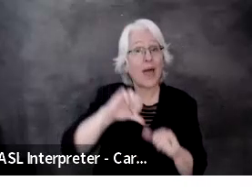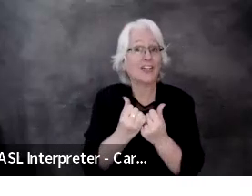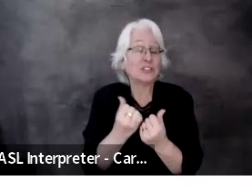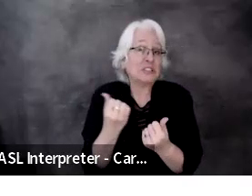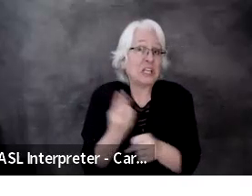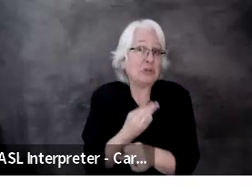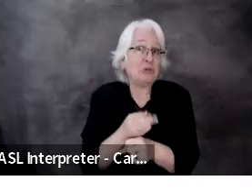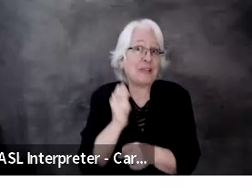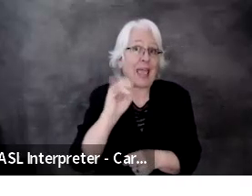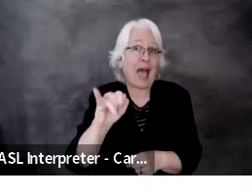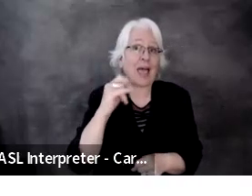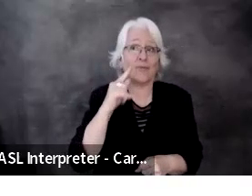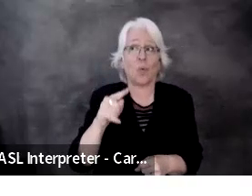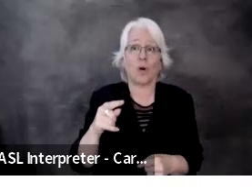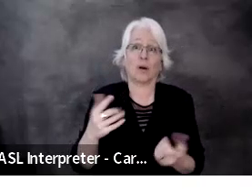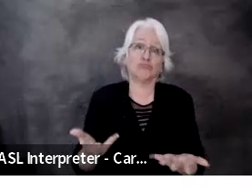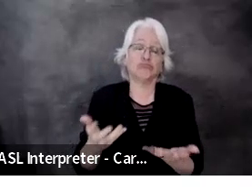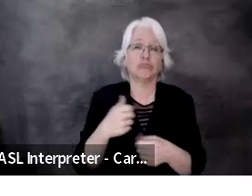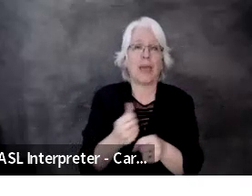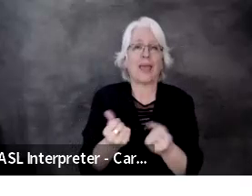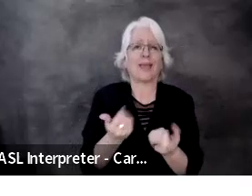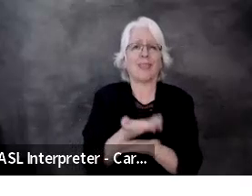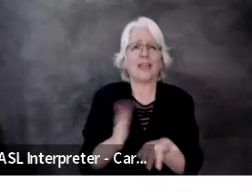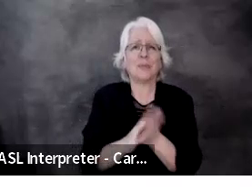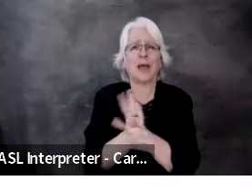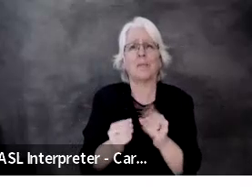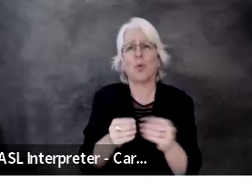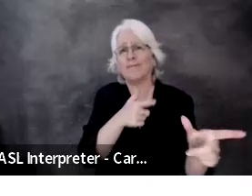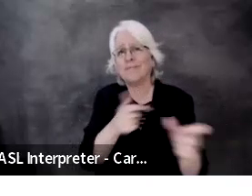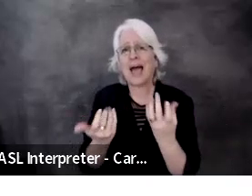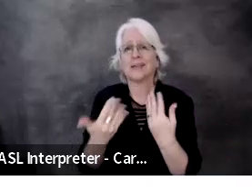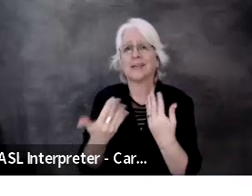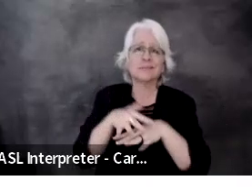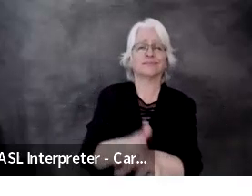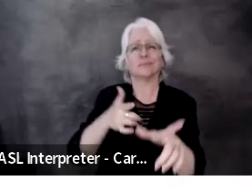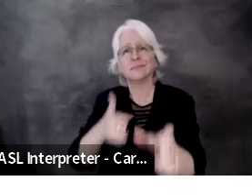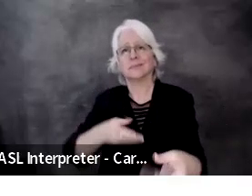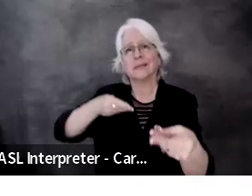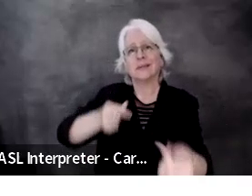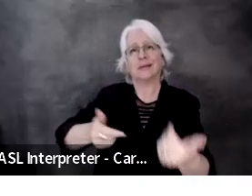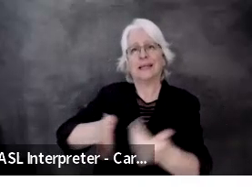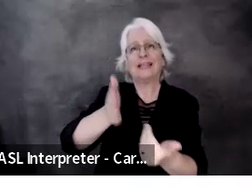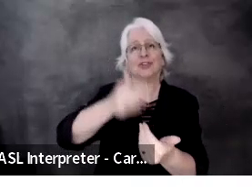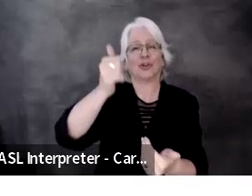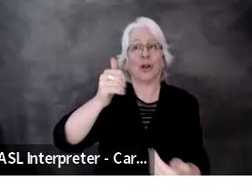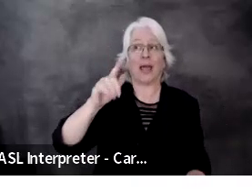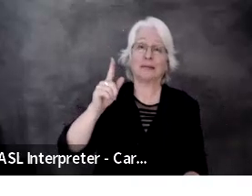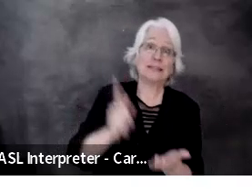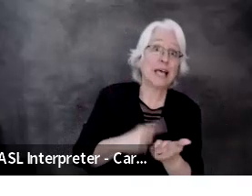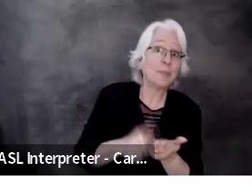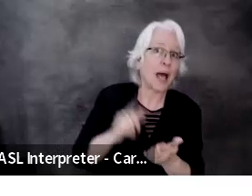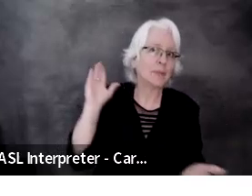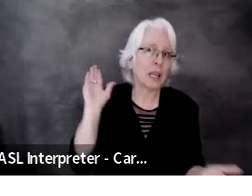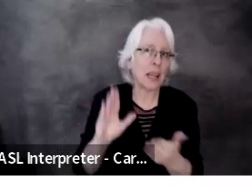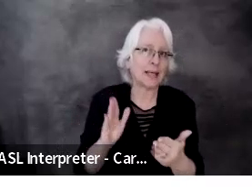to hopefully make things more streamlined and faster and easier, and sometimes even less biased. And